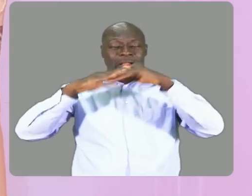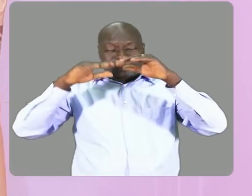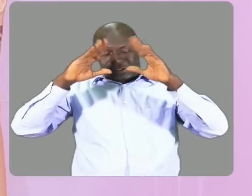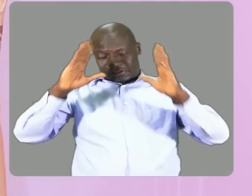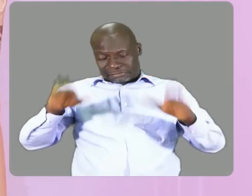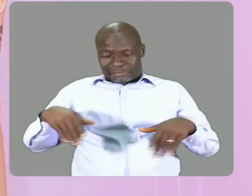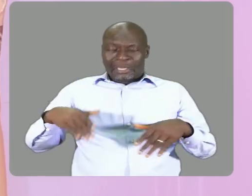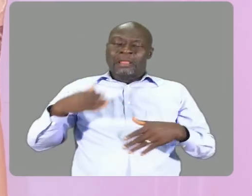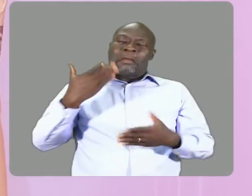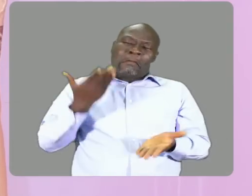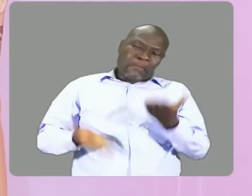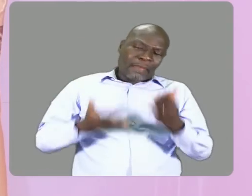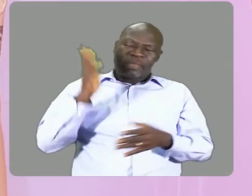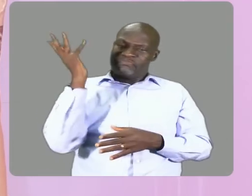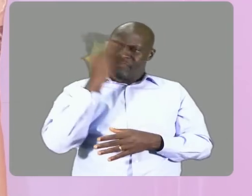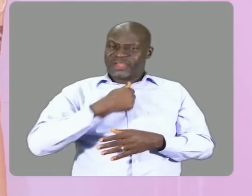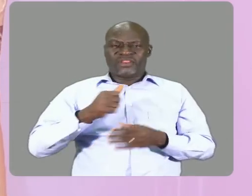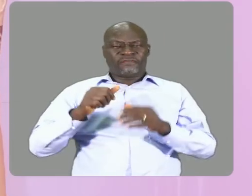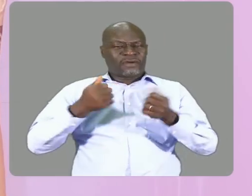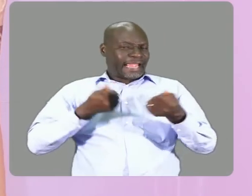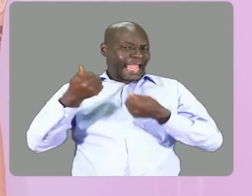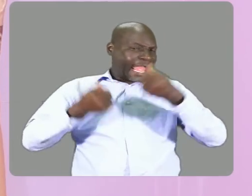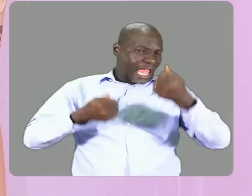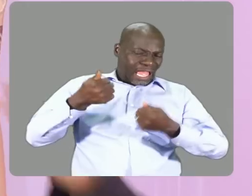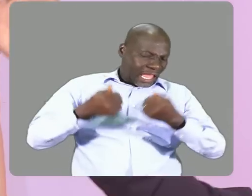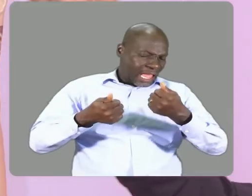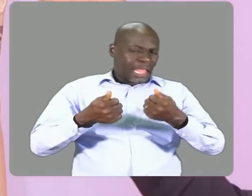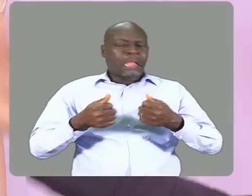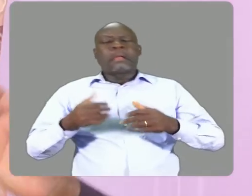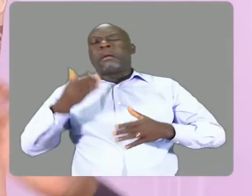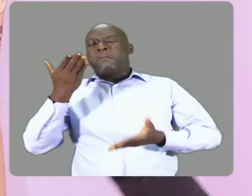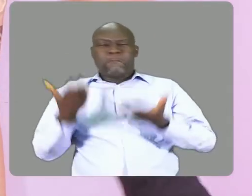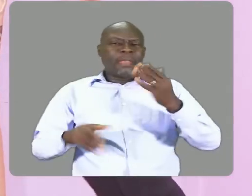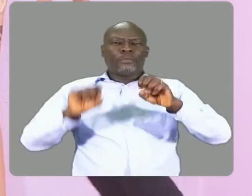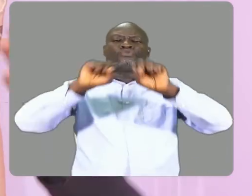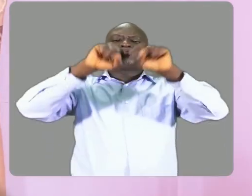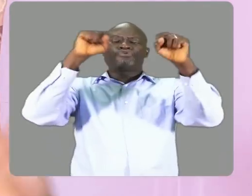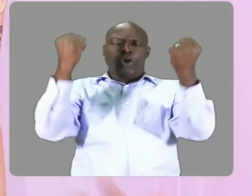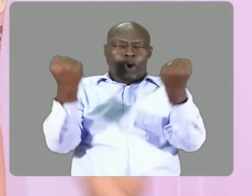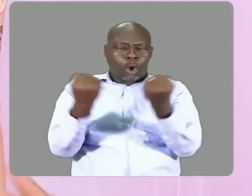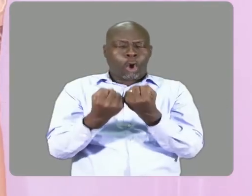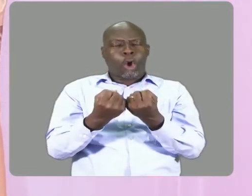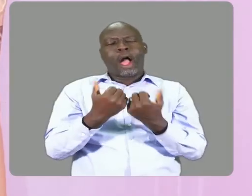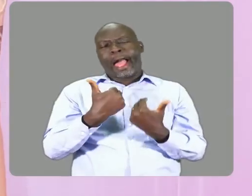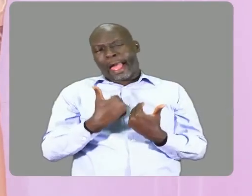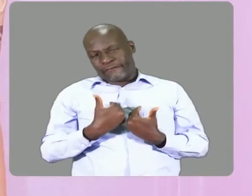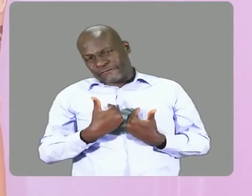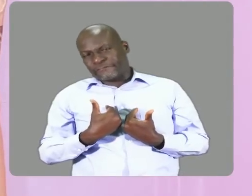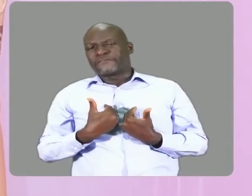entia. Ebi ana store. And go first store. Ebi Ebi Ebi. And then we anu ni abre. And I upe Ebi